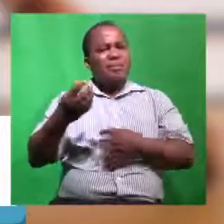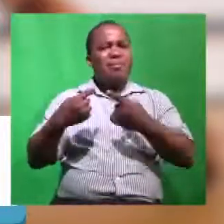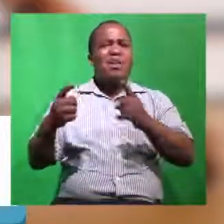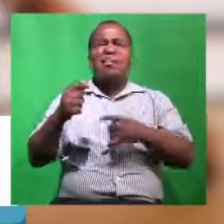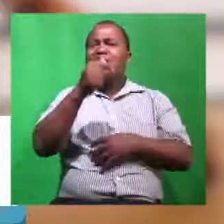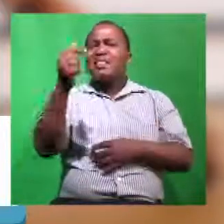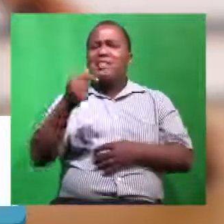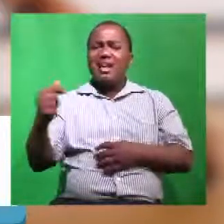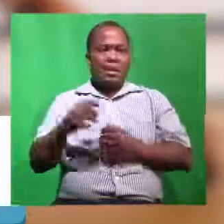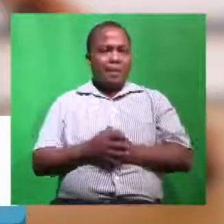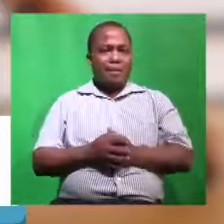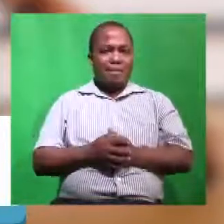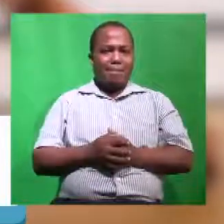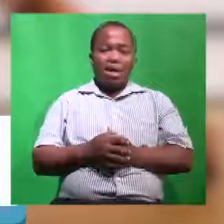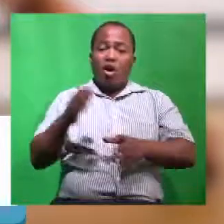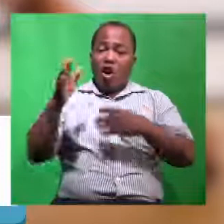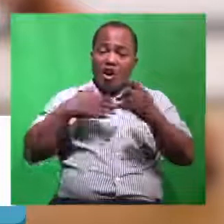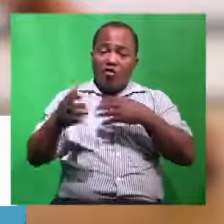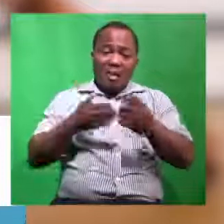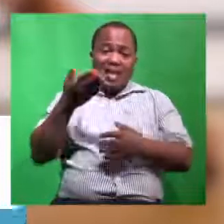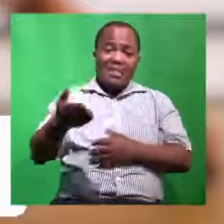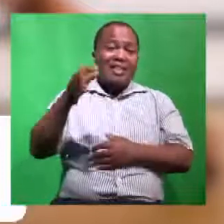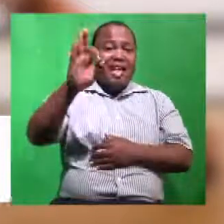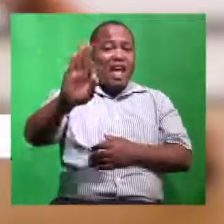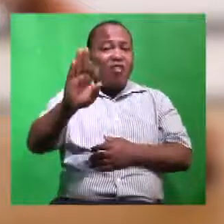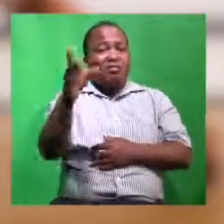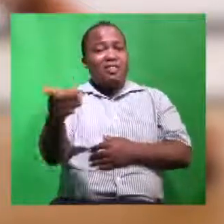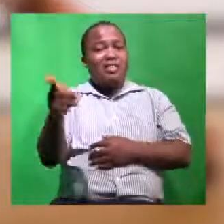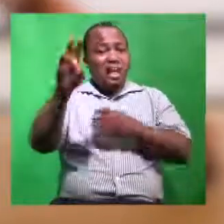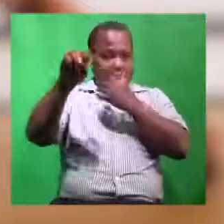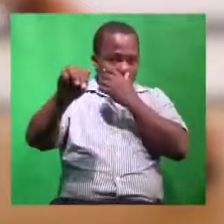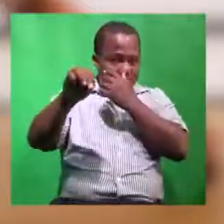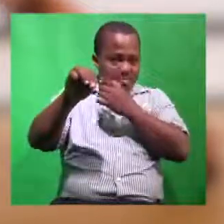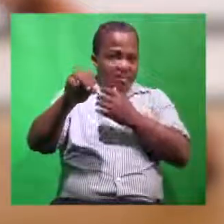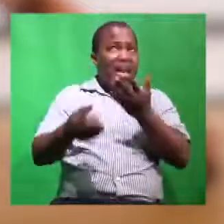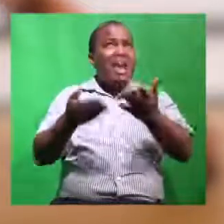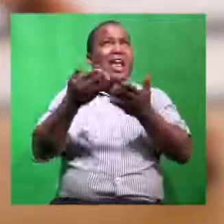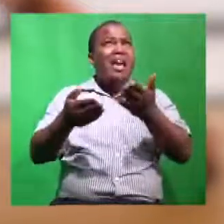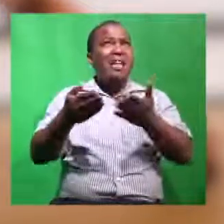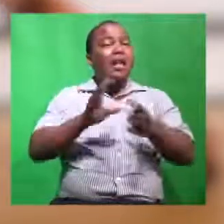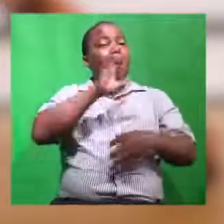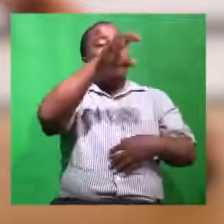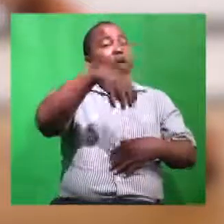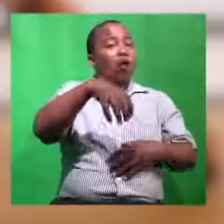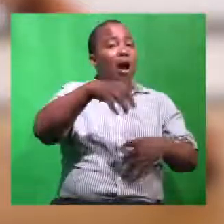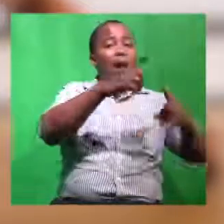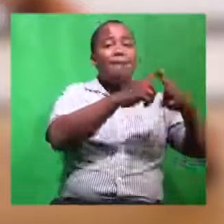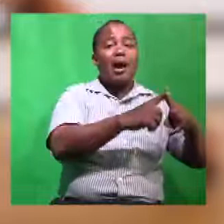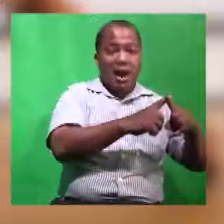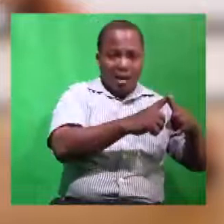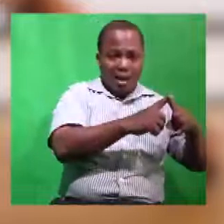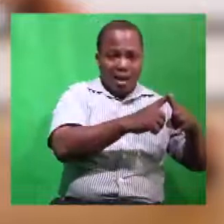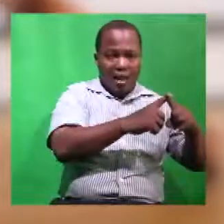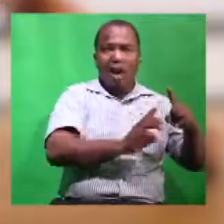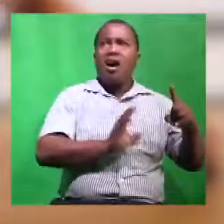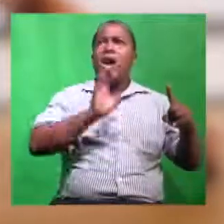in Tanzania or other places, they practice FGM. For example, the place like Mara, the place like Manyara,